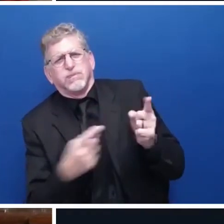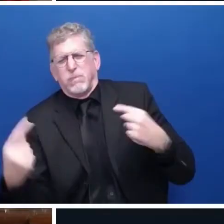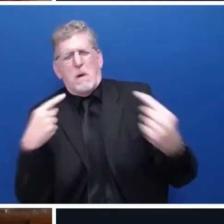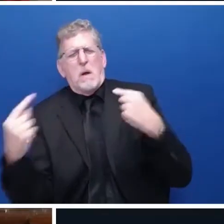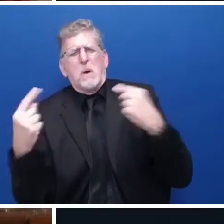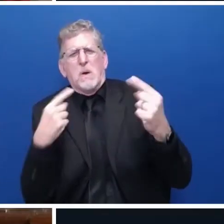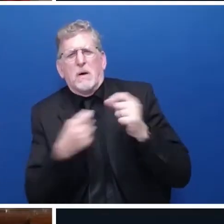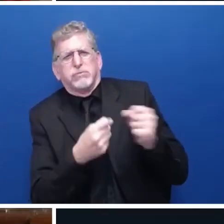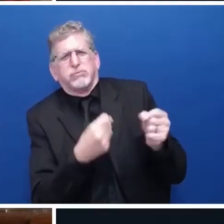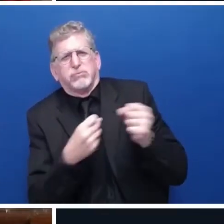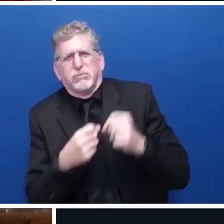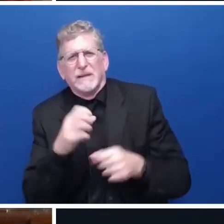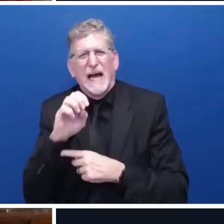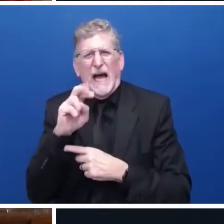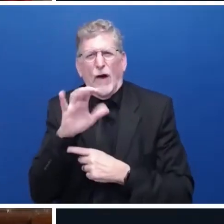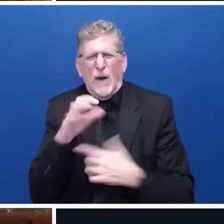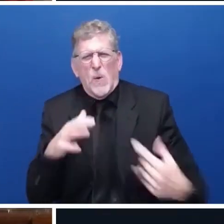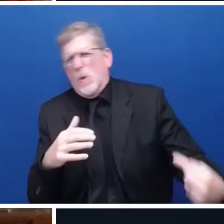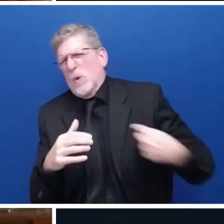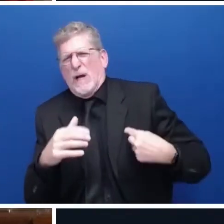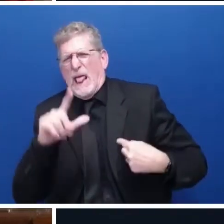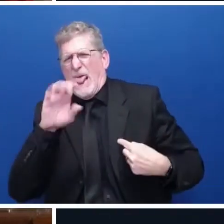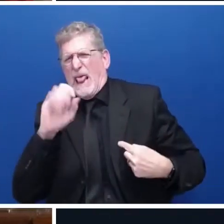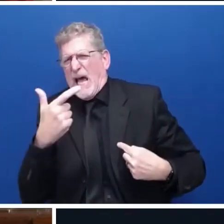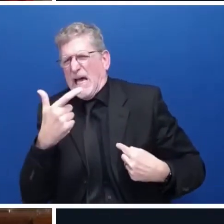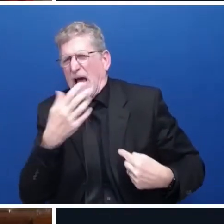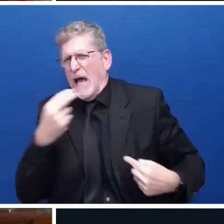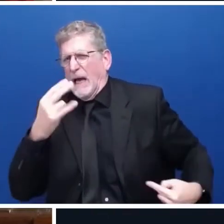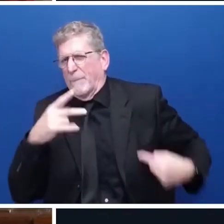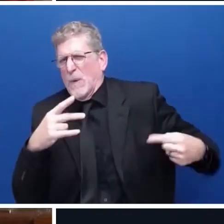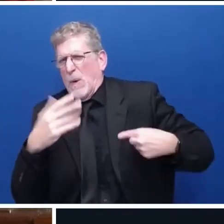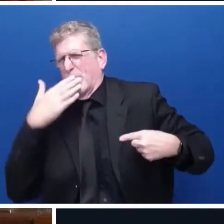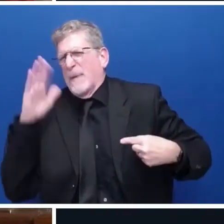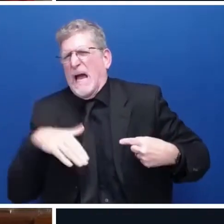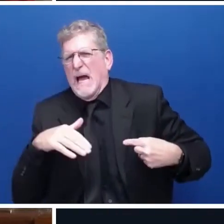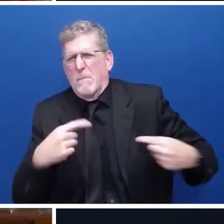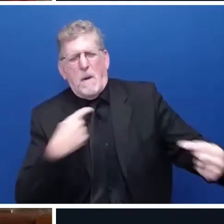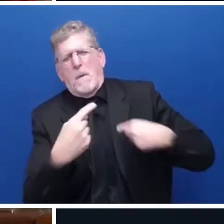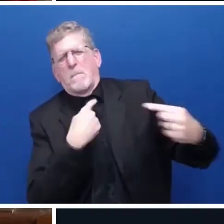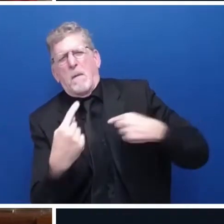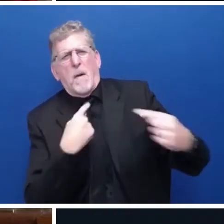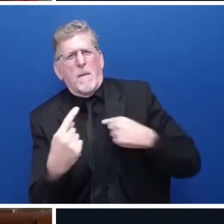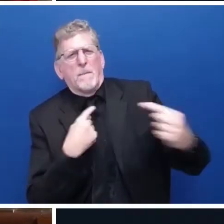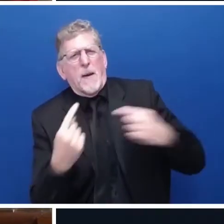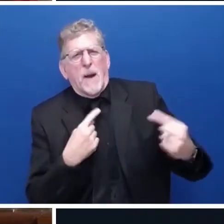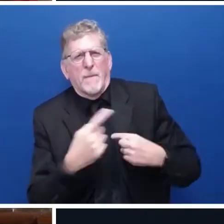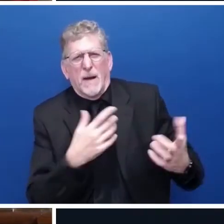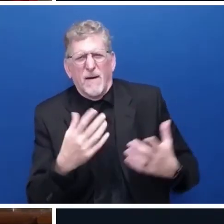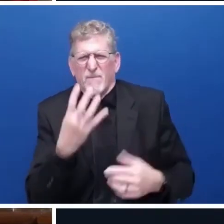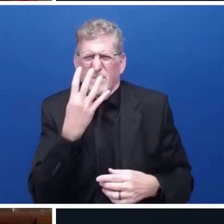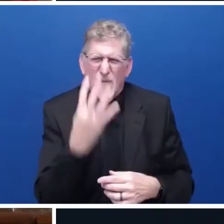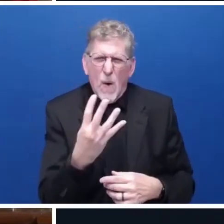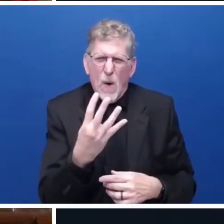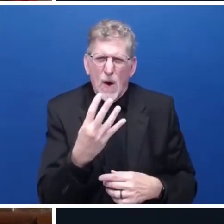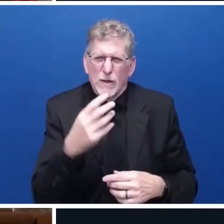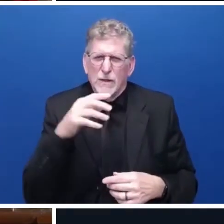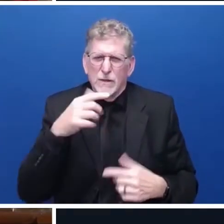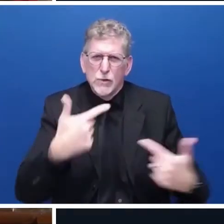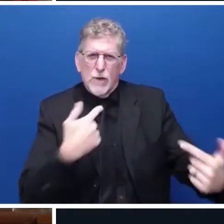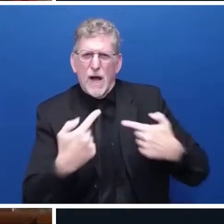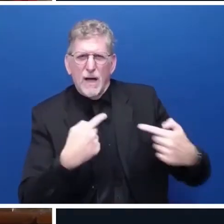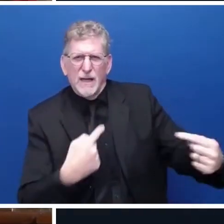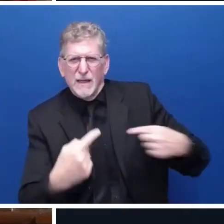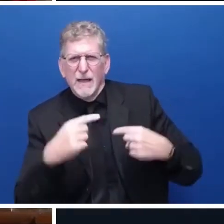hip, one bullet after another. He absorbed 4 agonizing shots, shredding his leg into